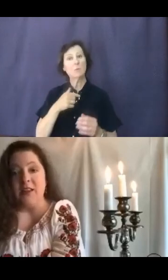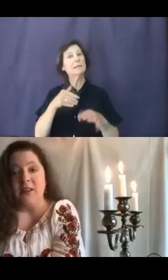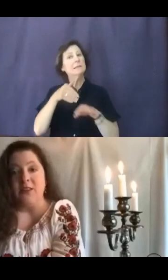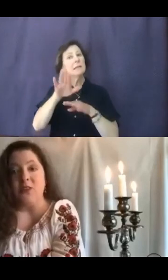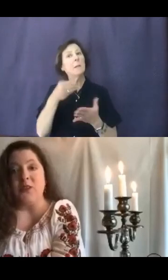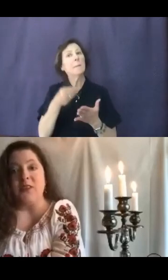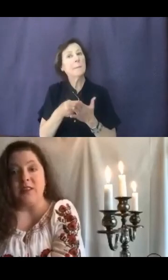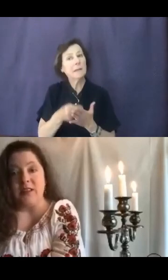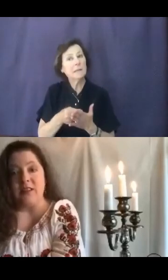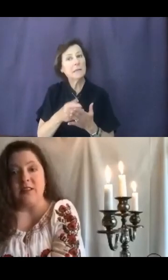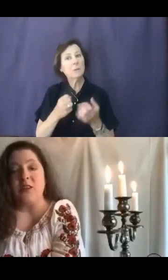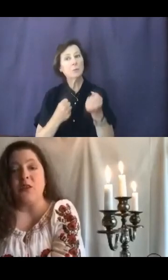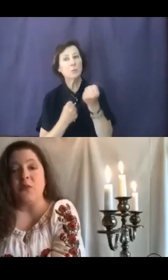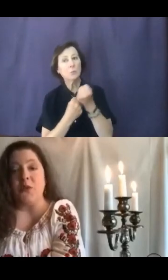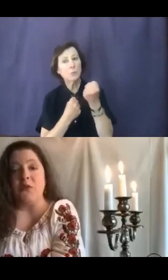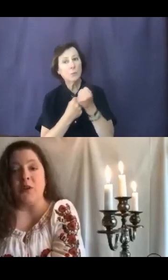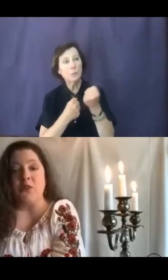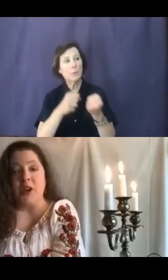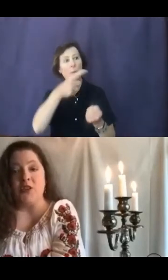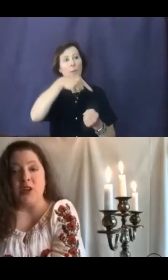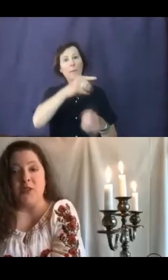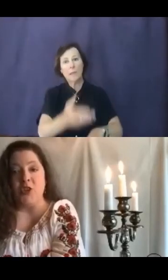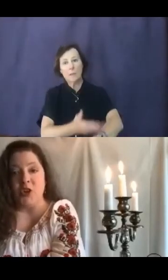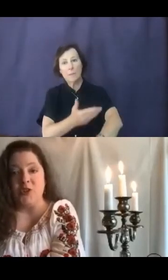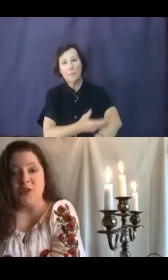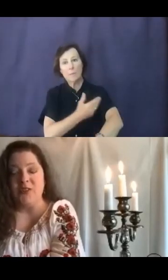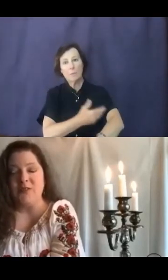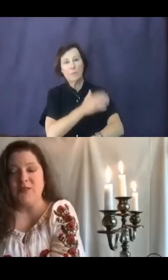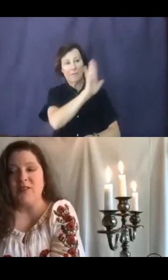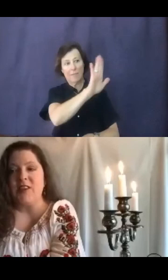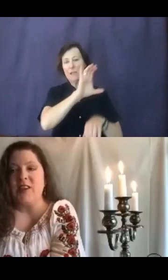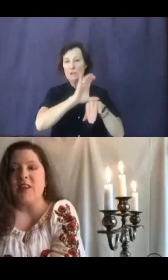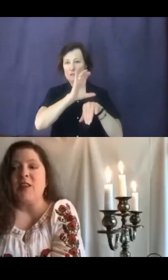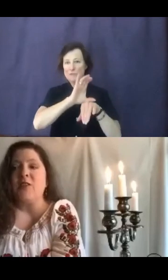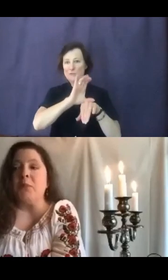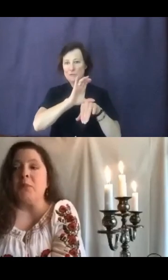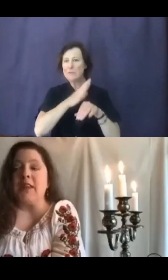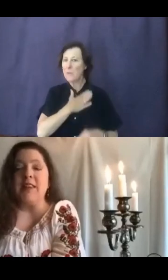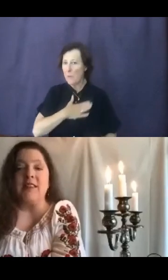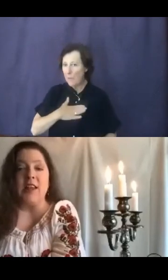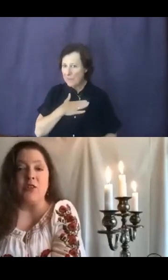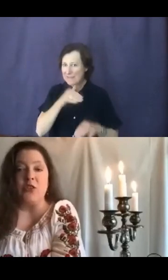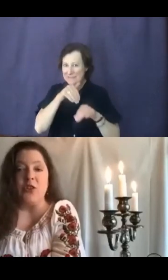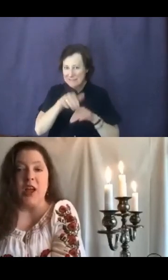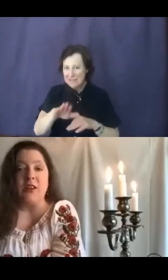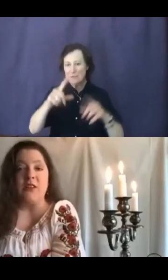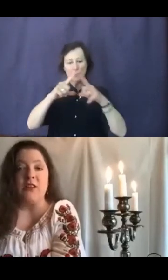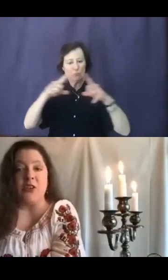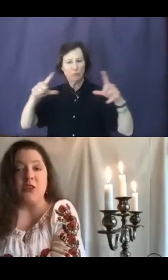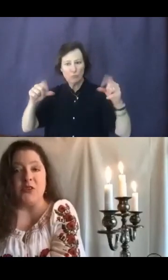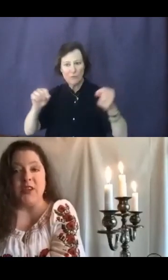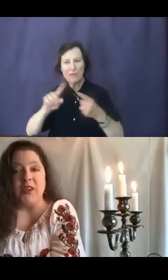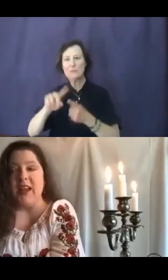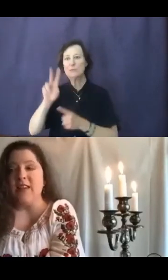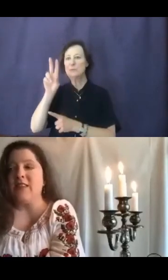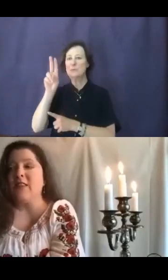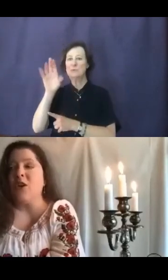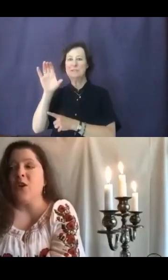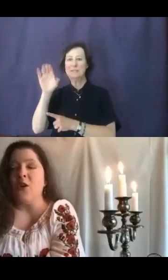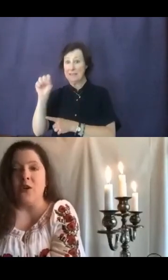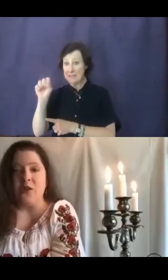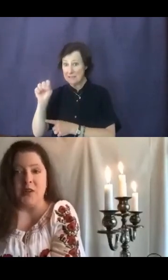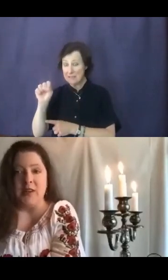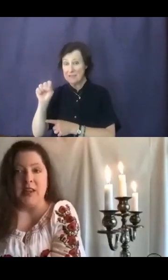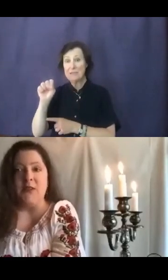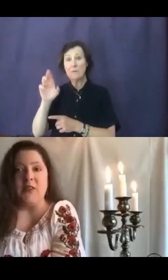money to assist with the restoration of the church. So please send your checks to UUCS, or